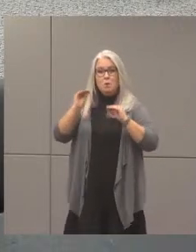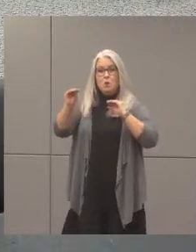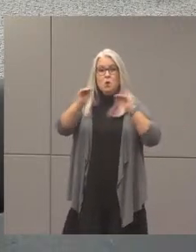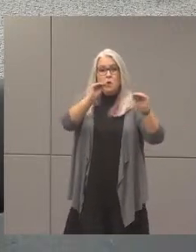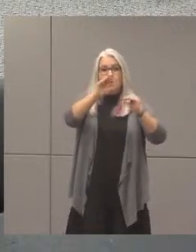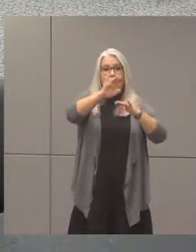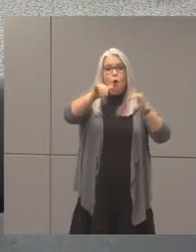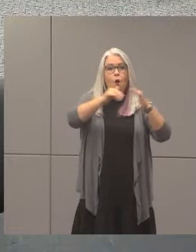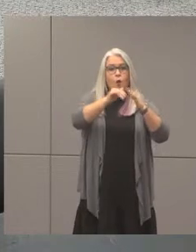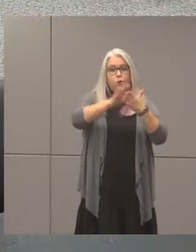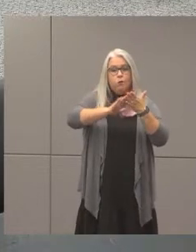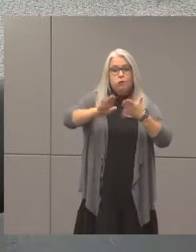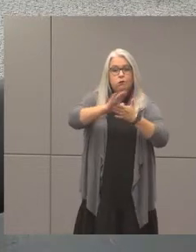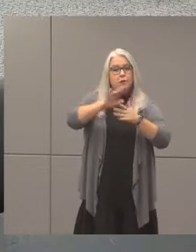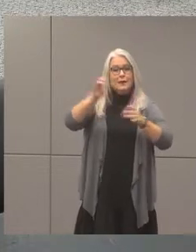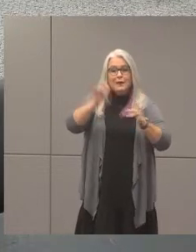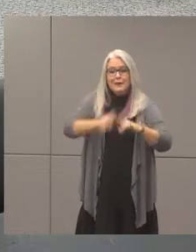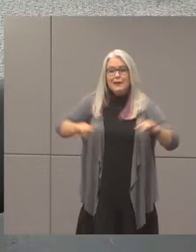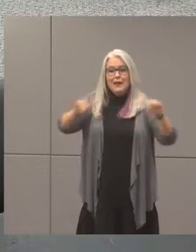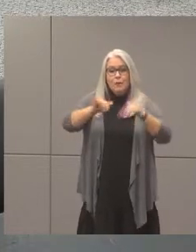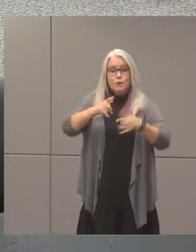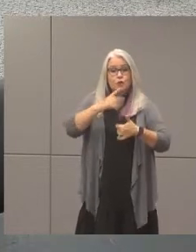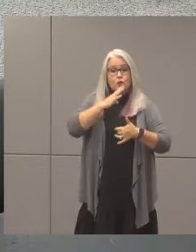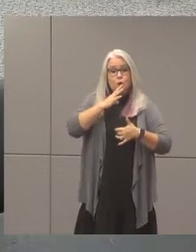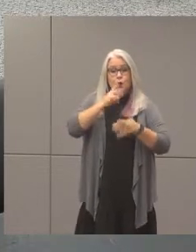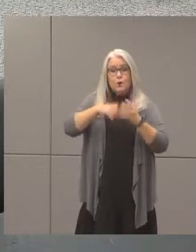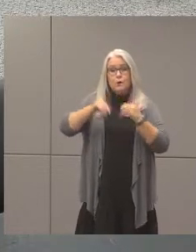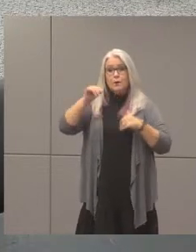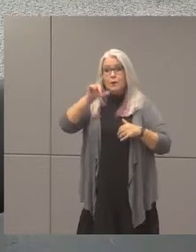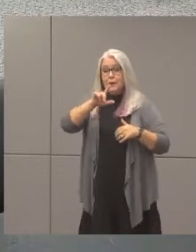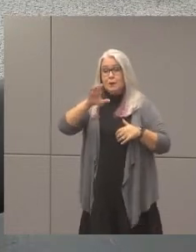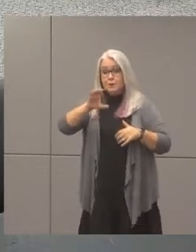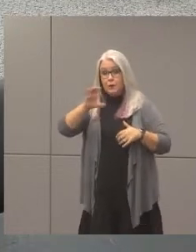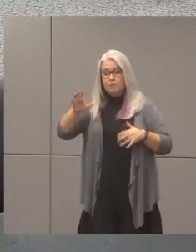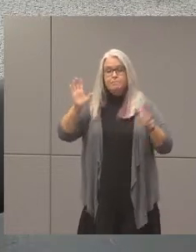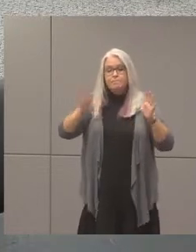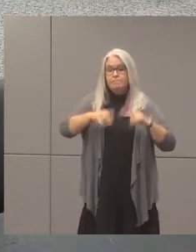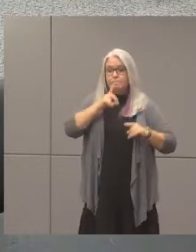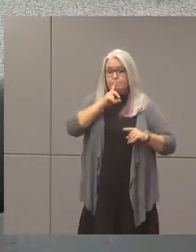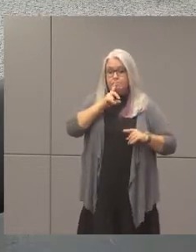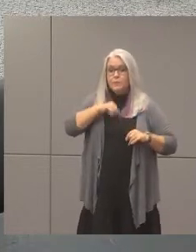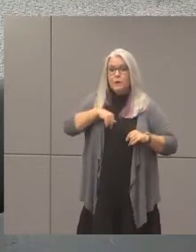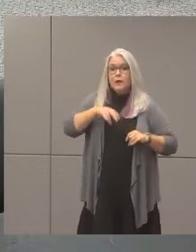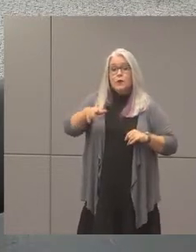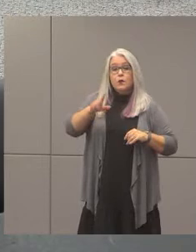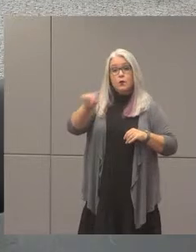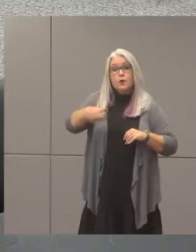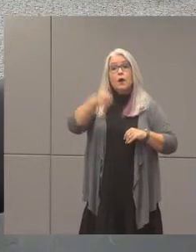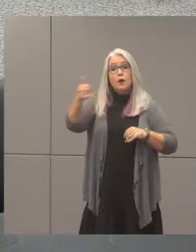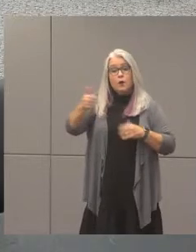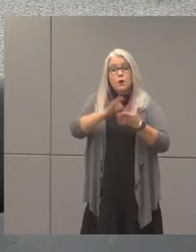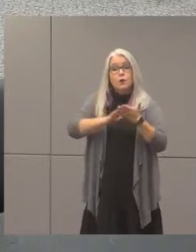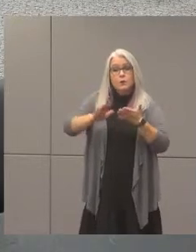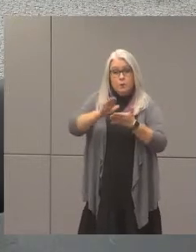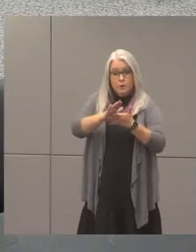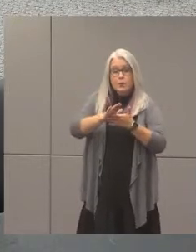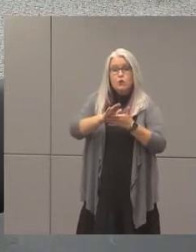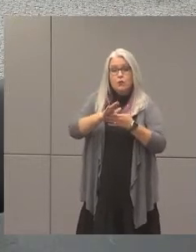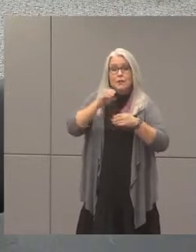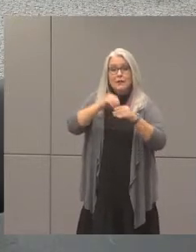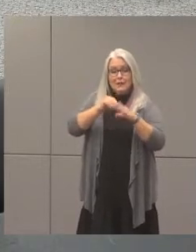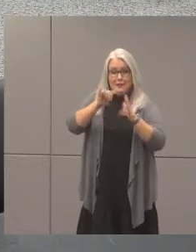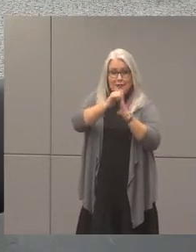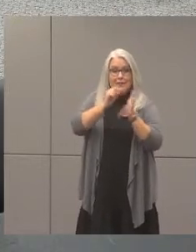position, over a barrel. Lansing Community I shouldn't have said that, I'm sorry. There's a community colleges that I know of in the state that the